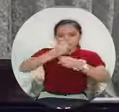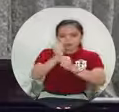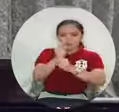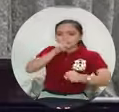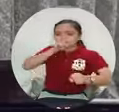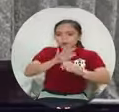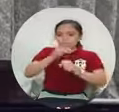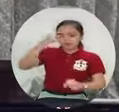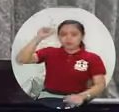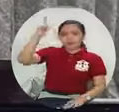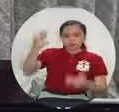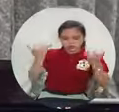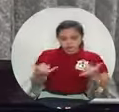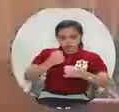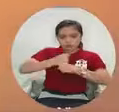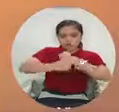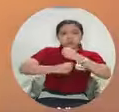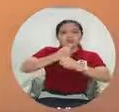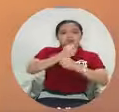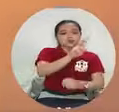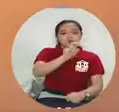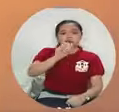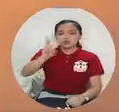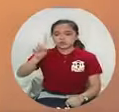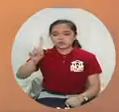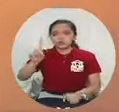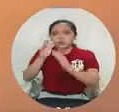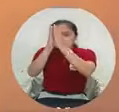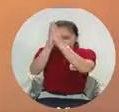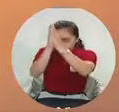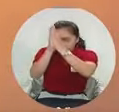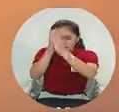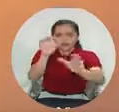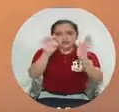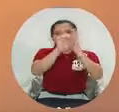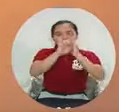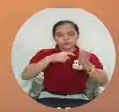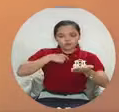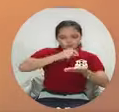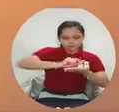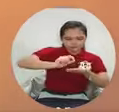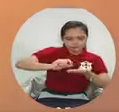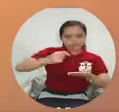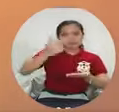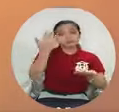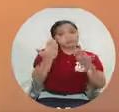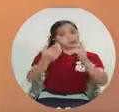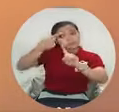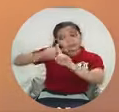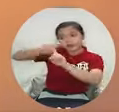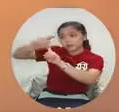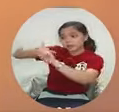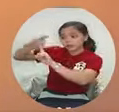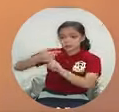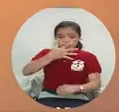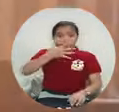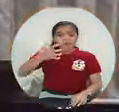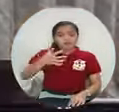your first fruit this year? Pray. Pray for an amount. Pray to God. Claim His blessing. Claim His